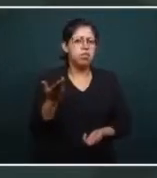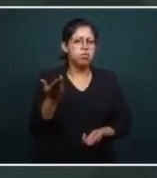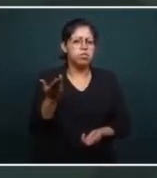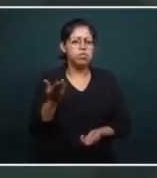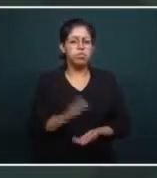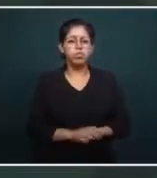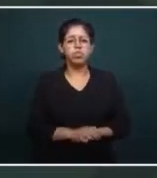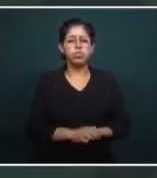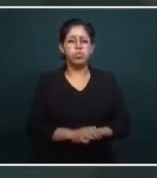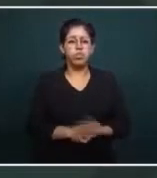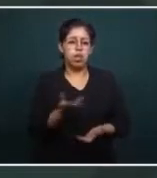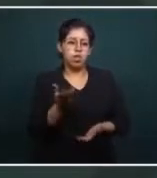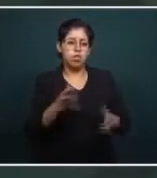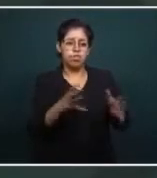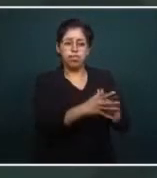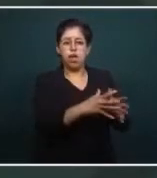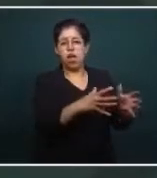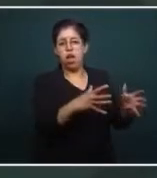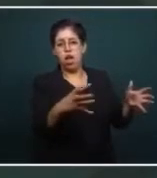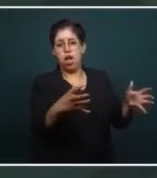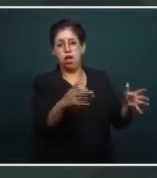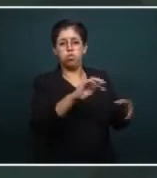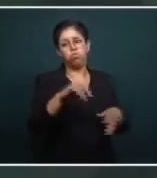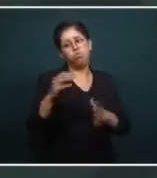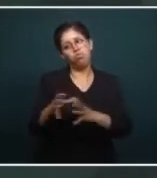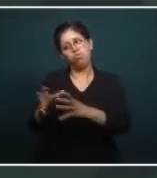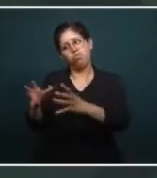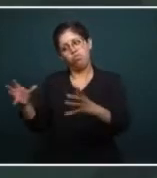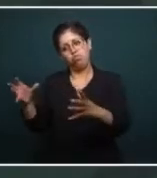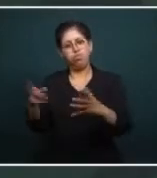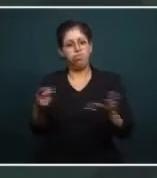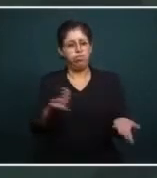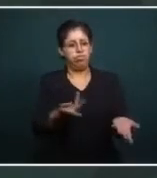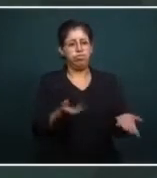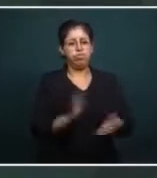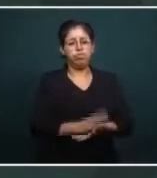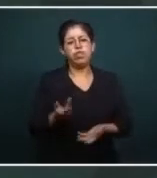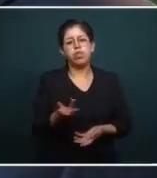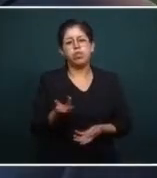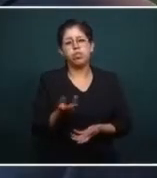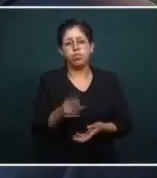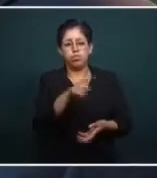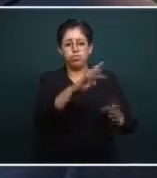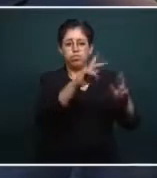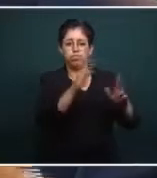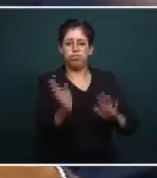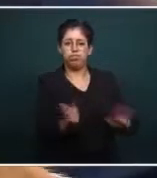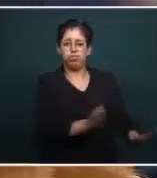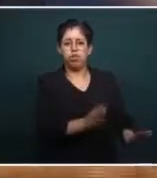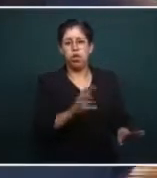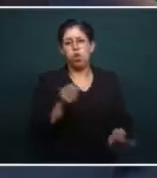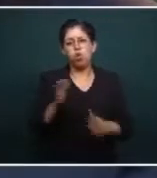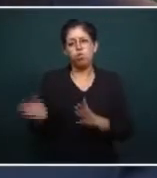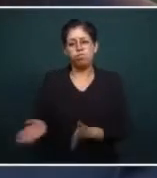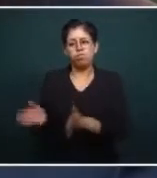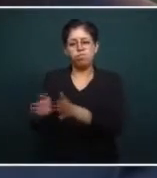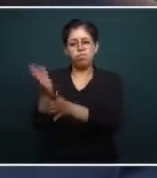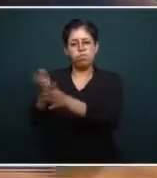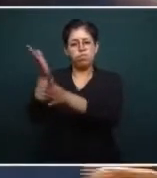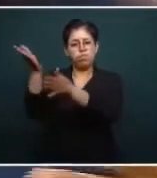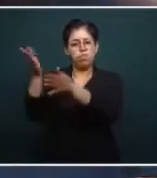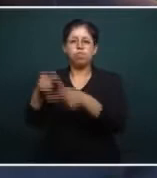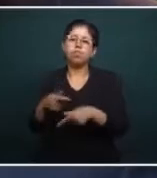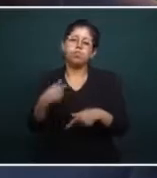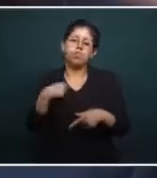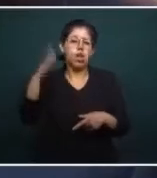caso? we do? Ampliamos. So it was kind of damaged by an Ya se earthquake. viene. And so Son do we, decisiones so these are